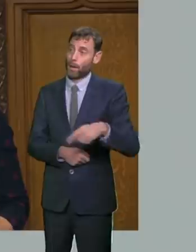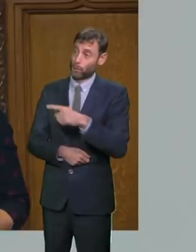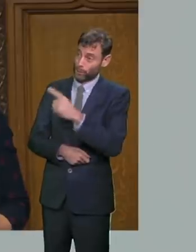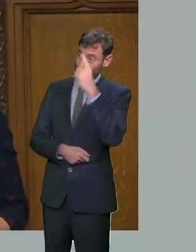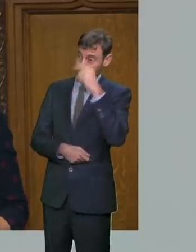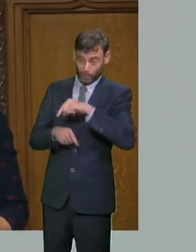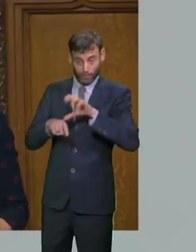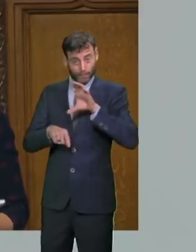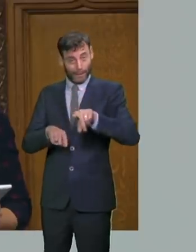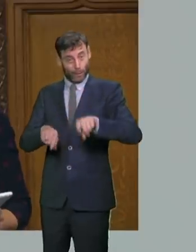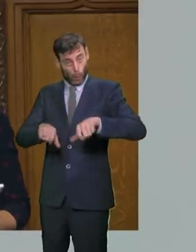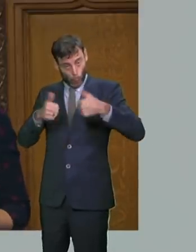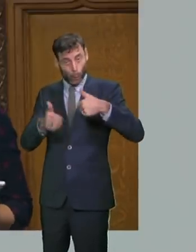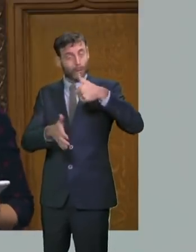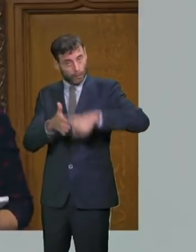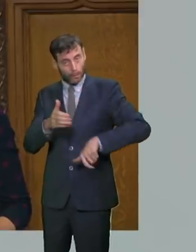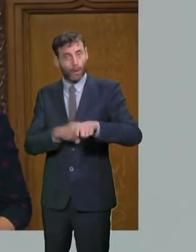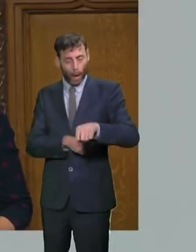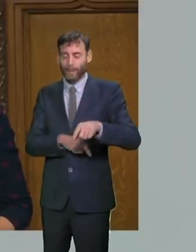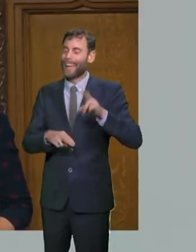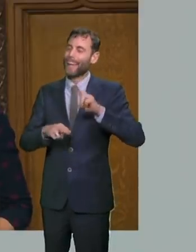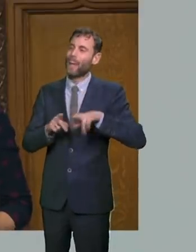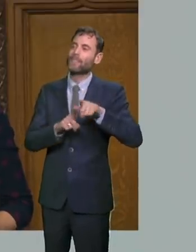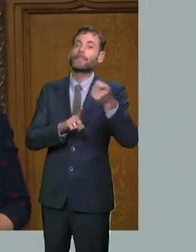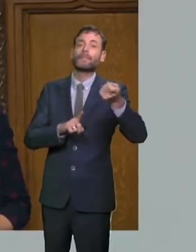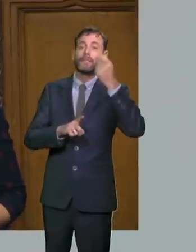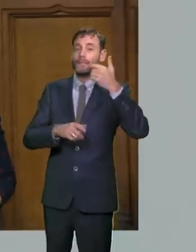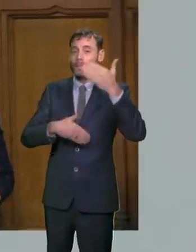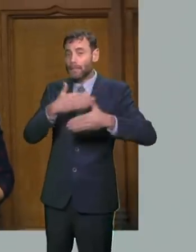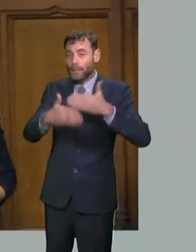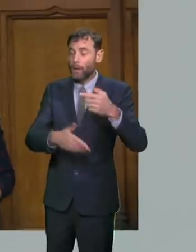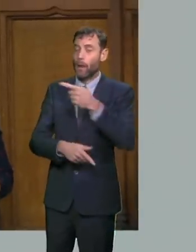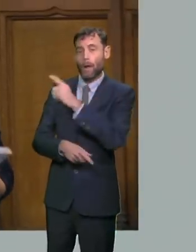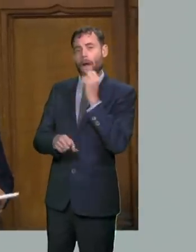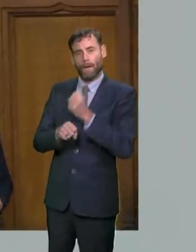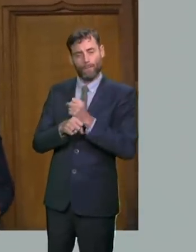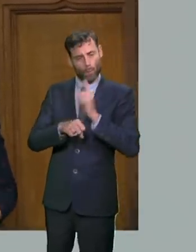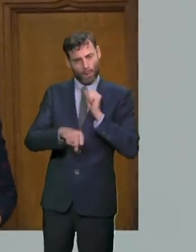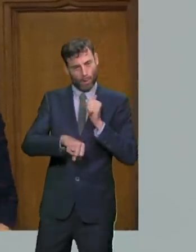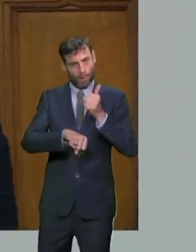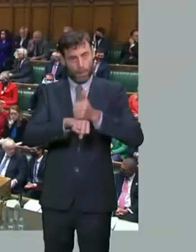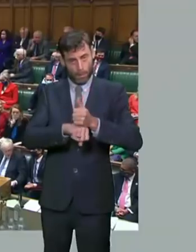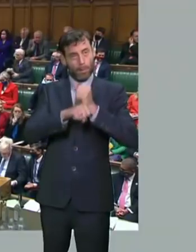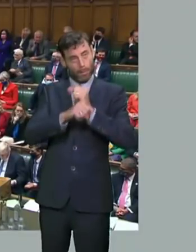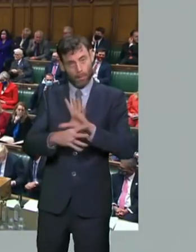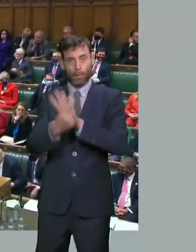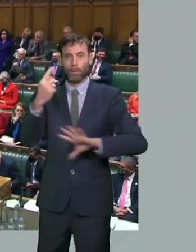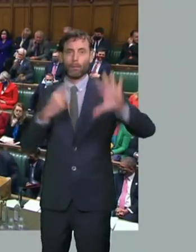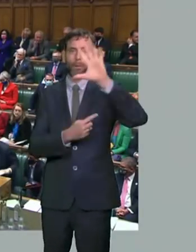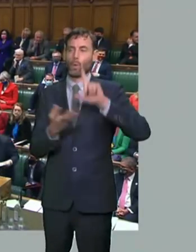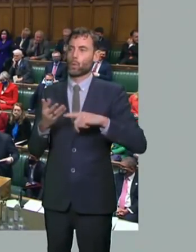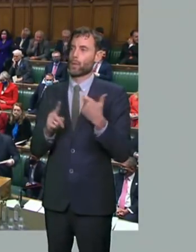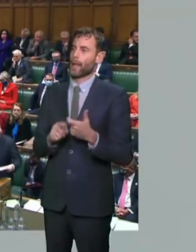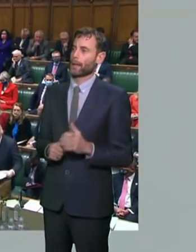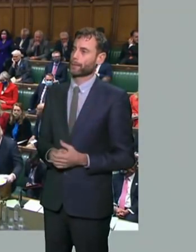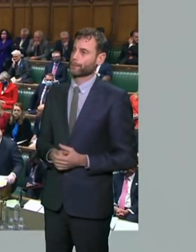start? But can he confirm that if this is a successful programme, the government's aim is to roll it out across the whole country? Prime